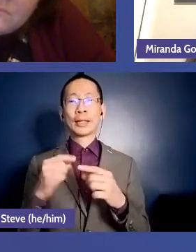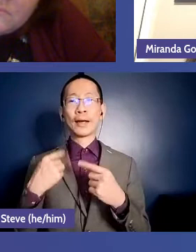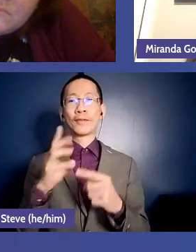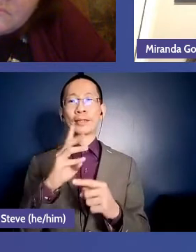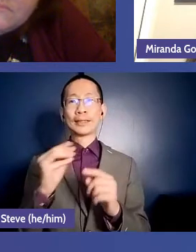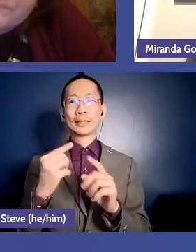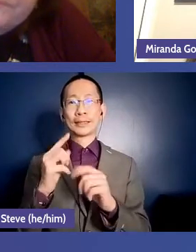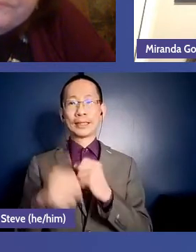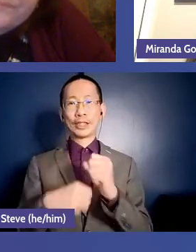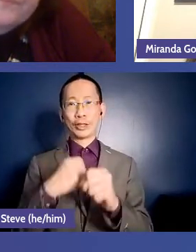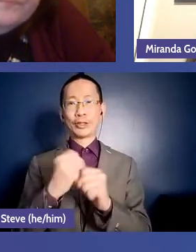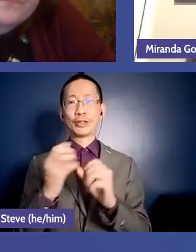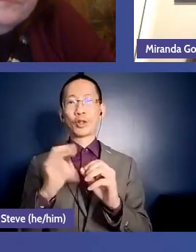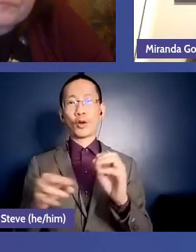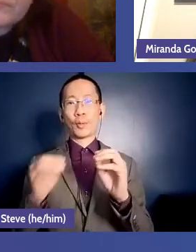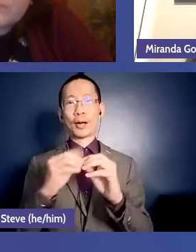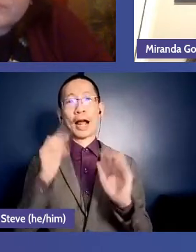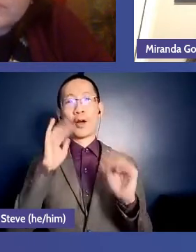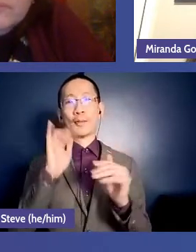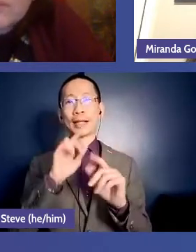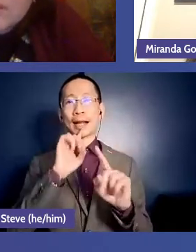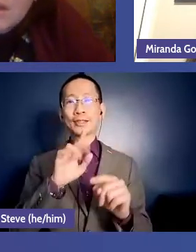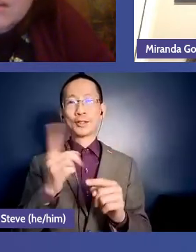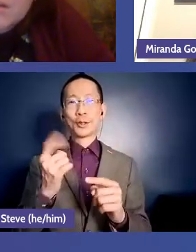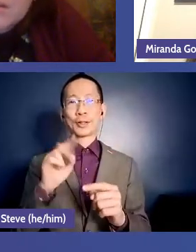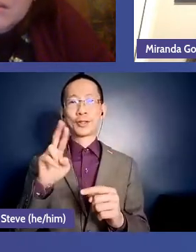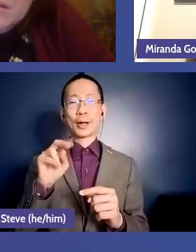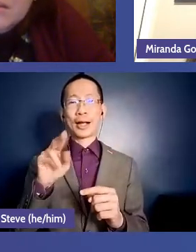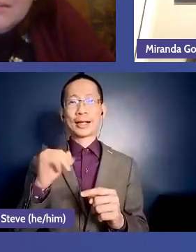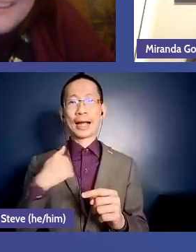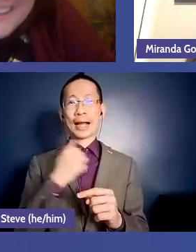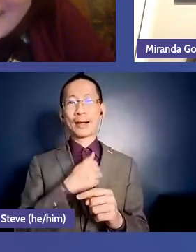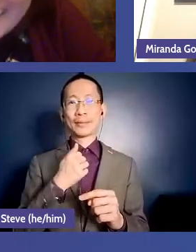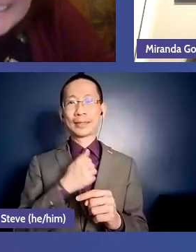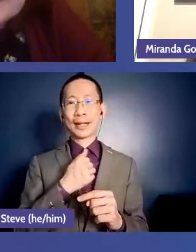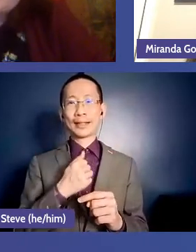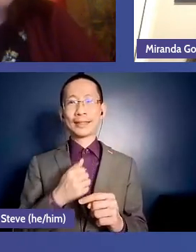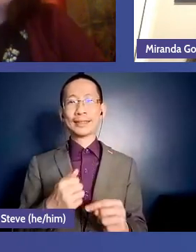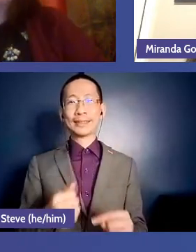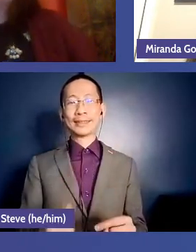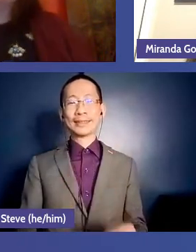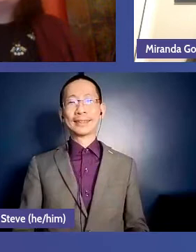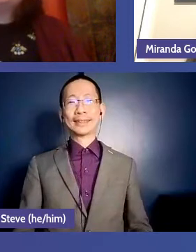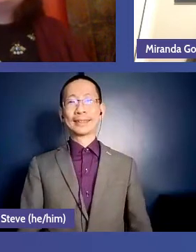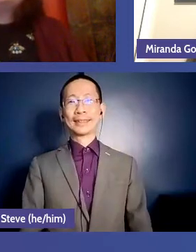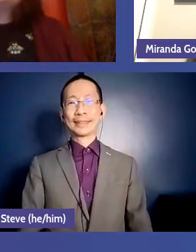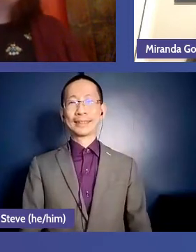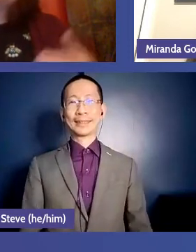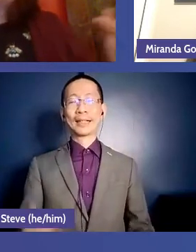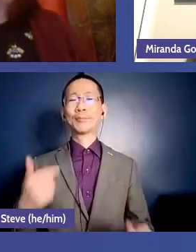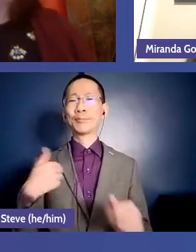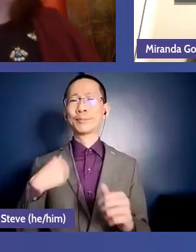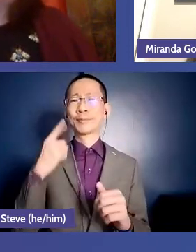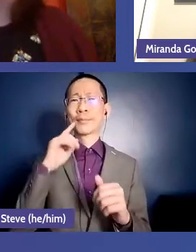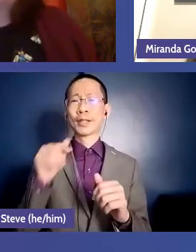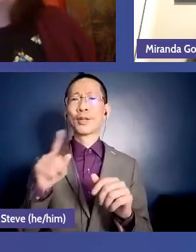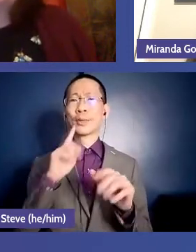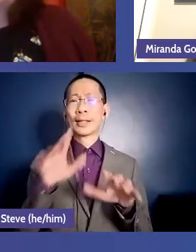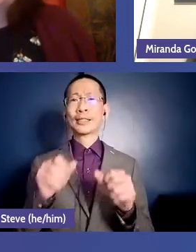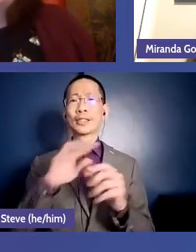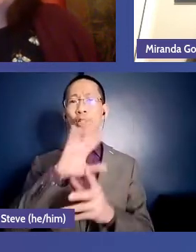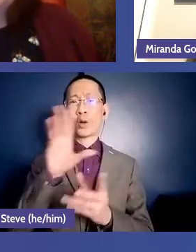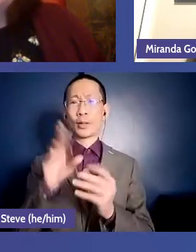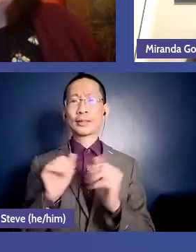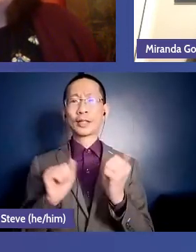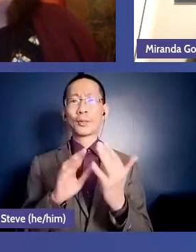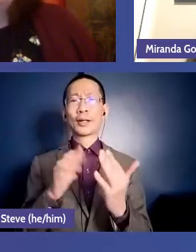years. I hope that answered your question, Ronnie, and I apologize. This is 10 minutes. No, I think you really took a holistic approach to it,